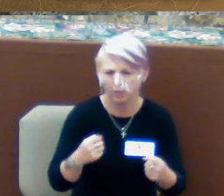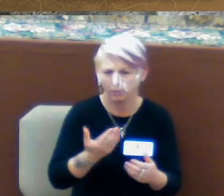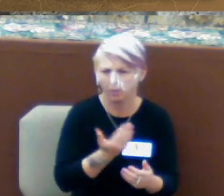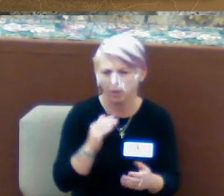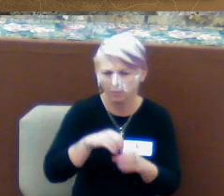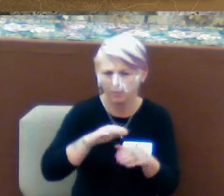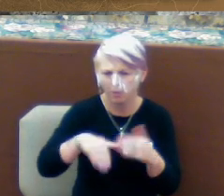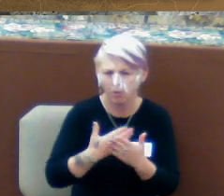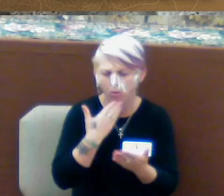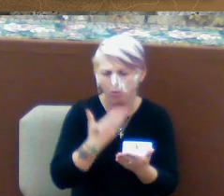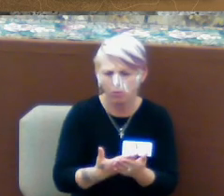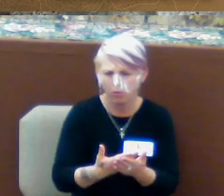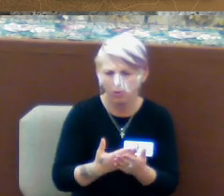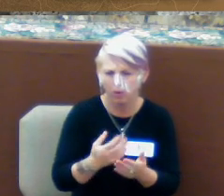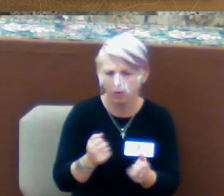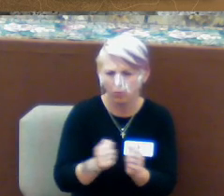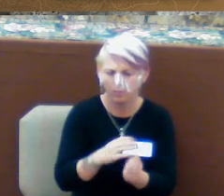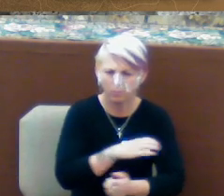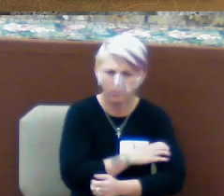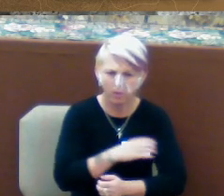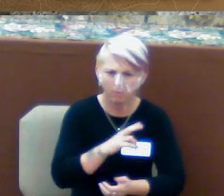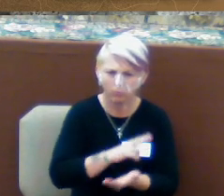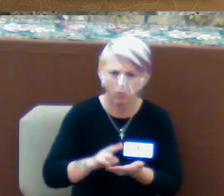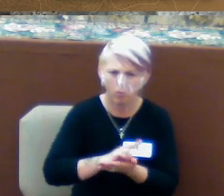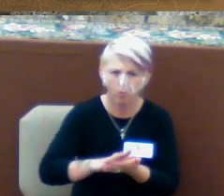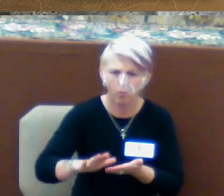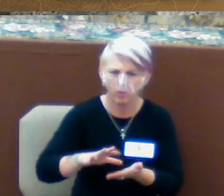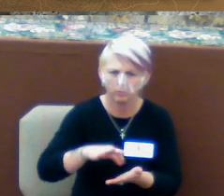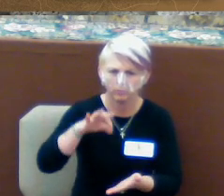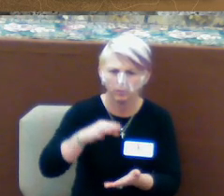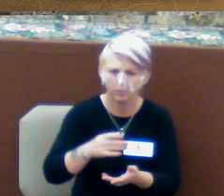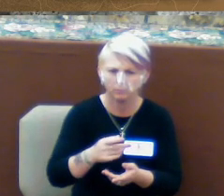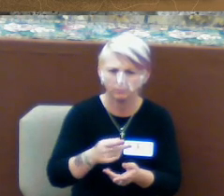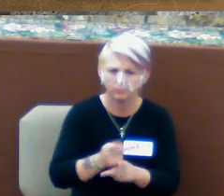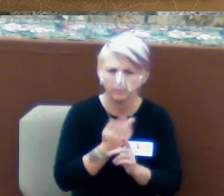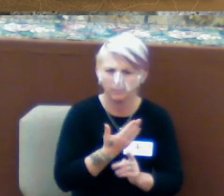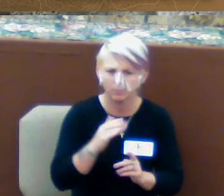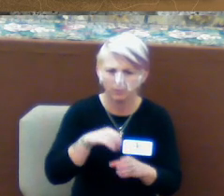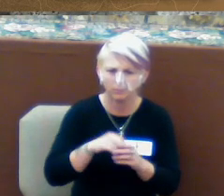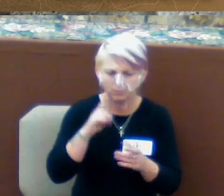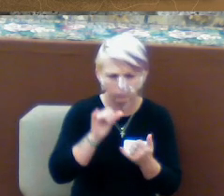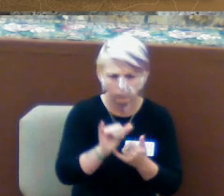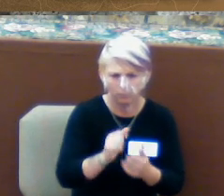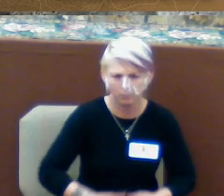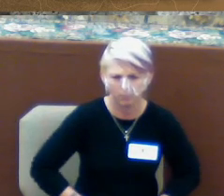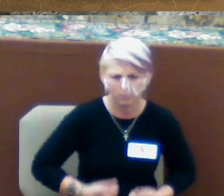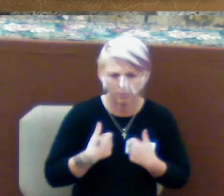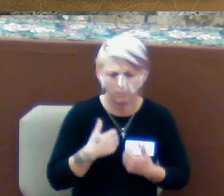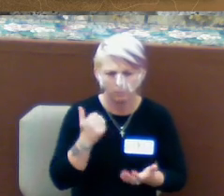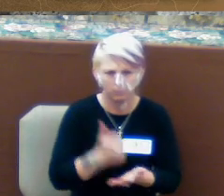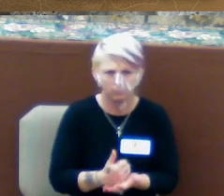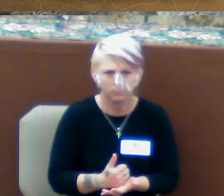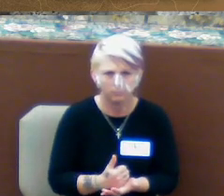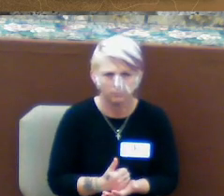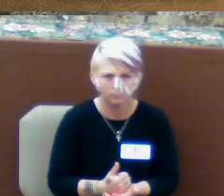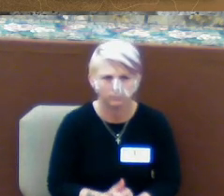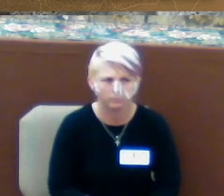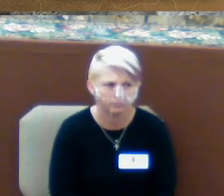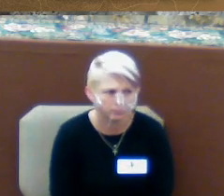goodness, and by the power of the Holy Spirit, keep us in eternal life. Amen. Amen.